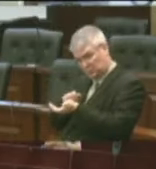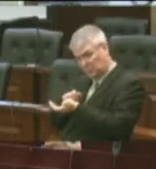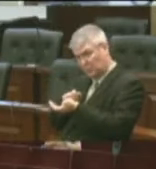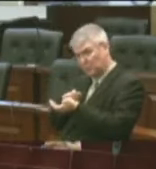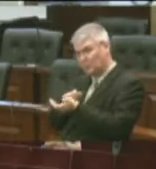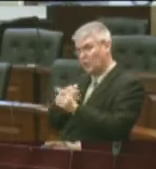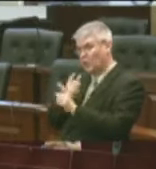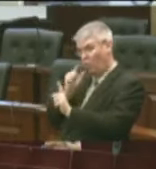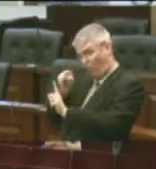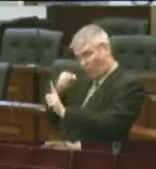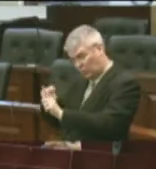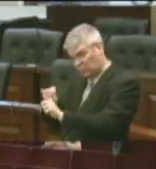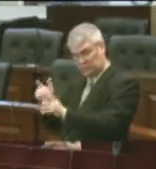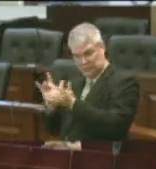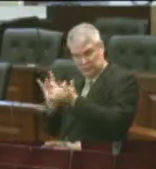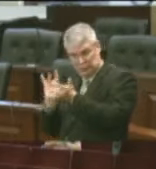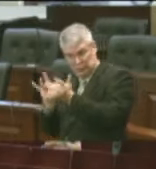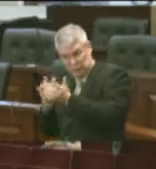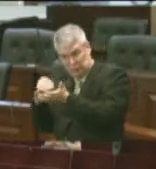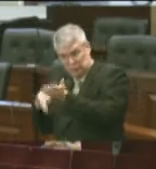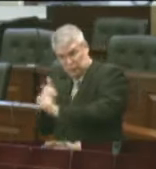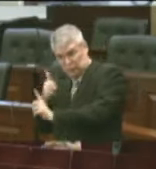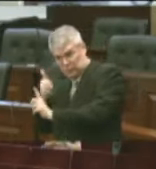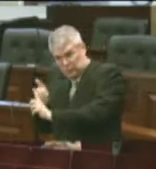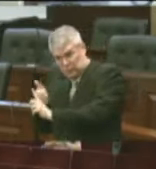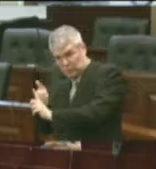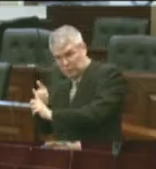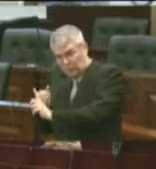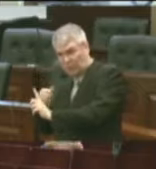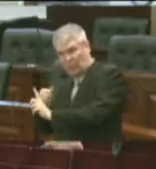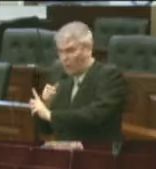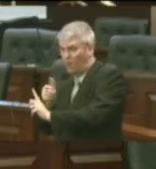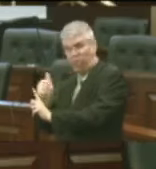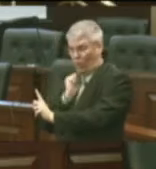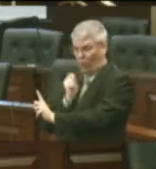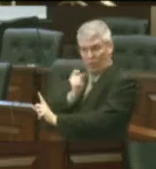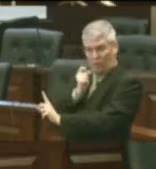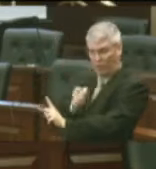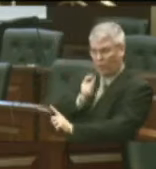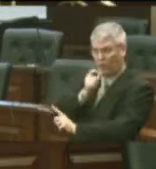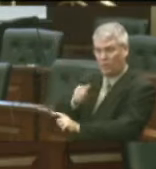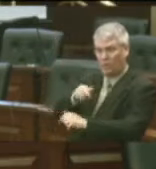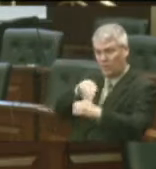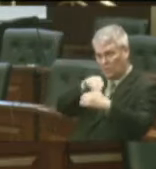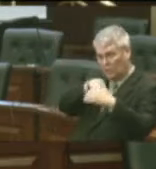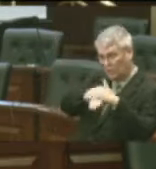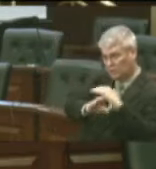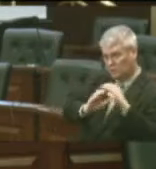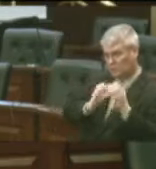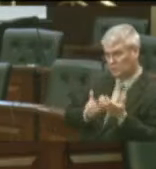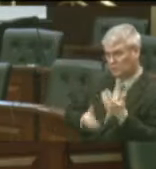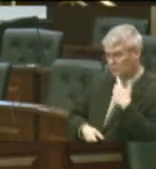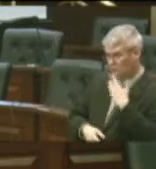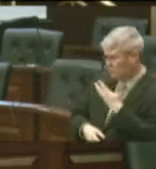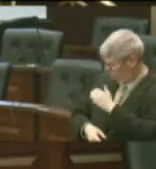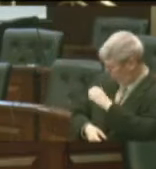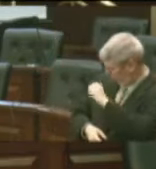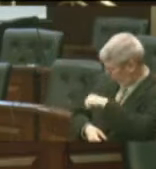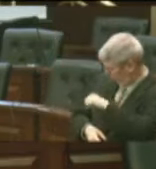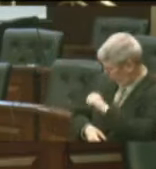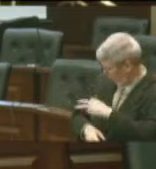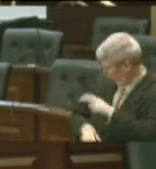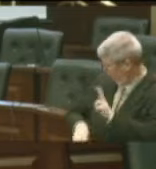not those who are attending in-person classes in Idaho's public schools. Well, obviously, that's where we put the most resources.